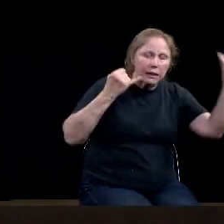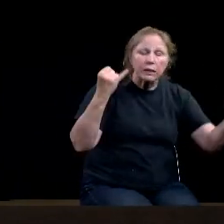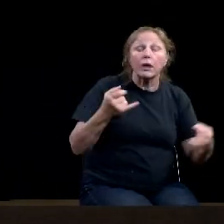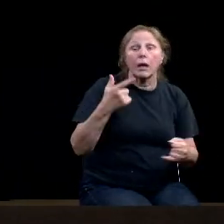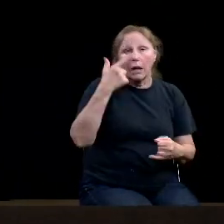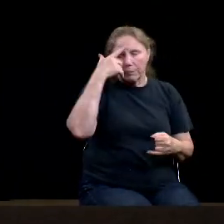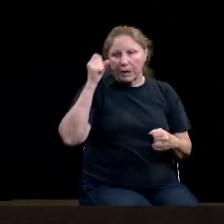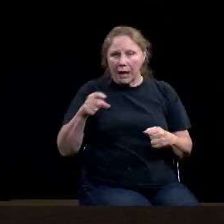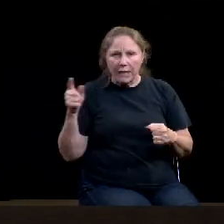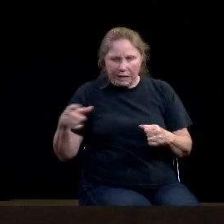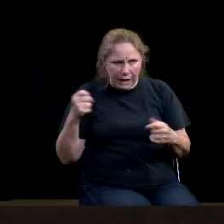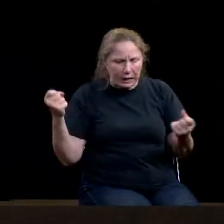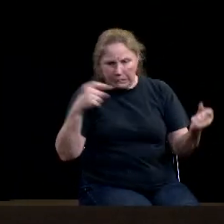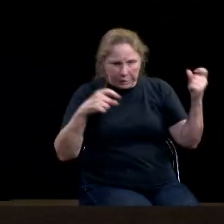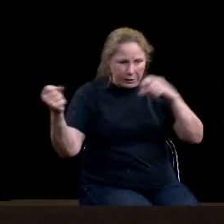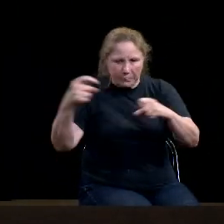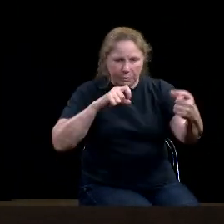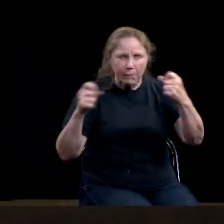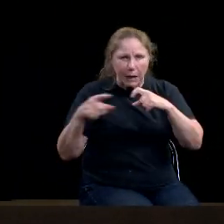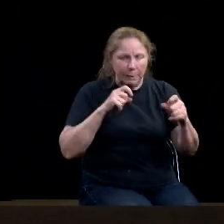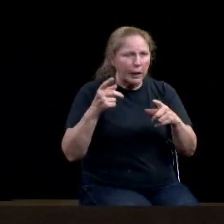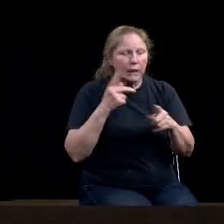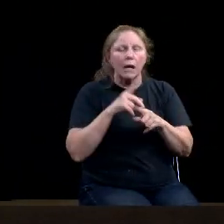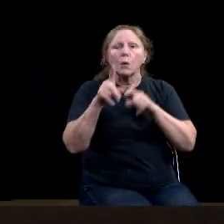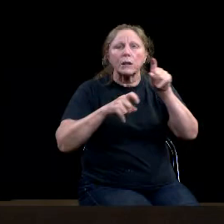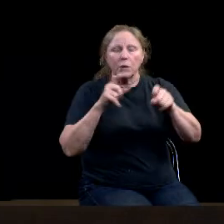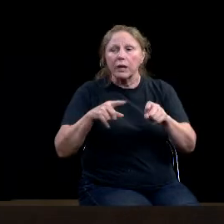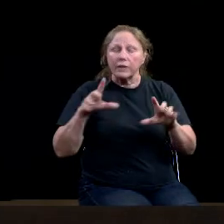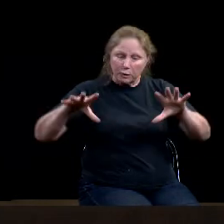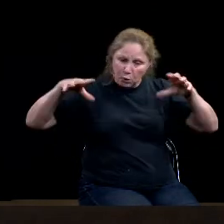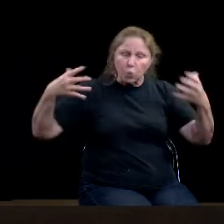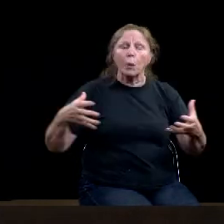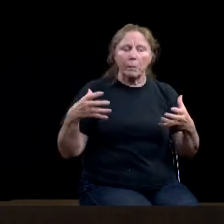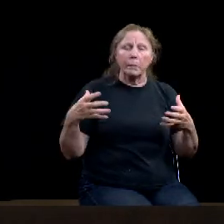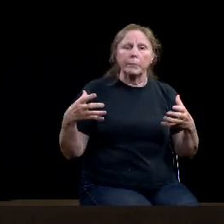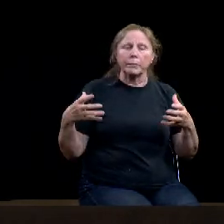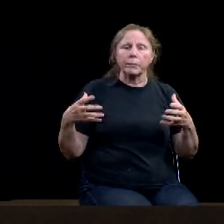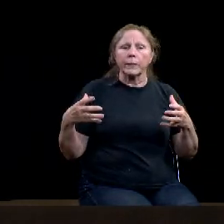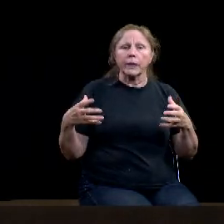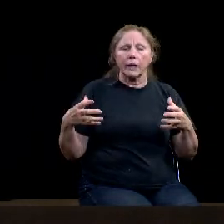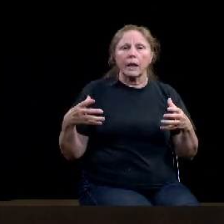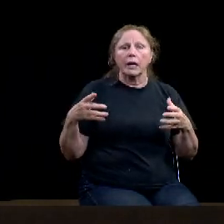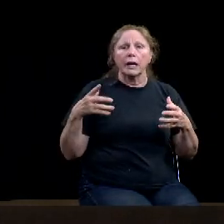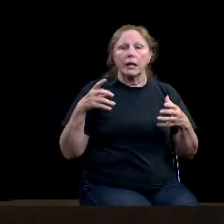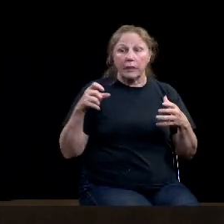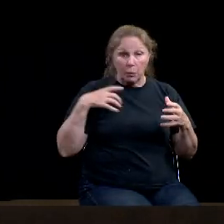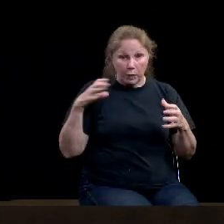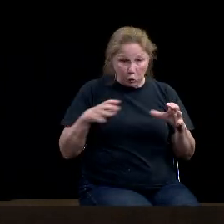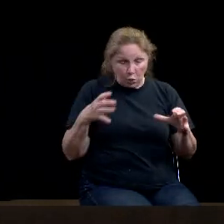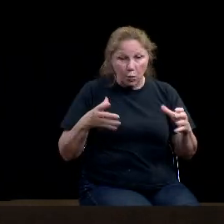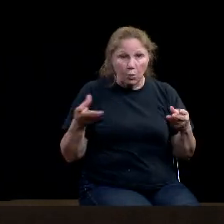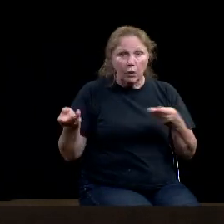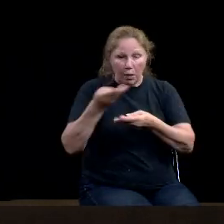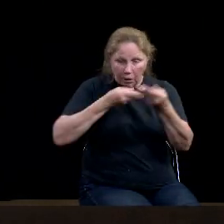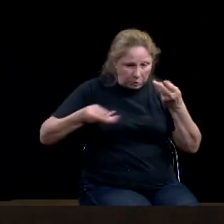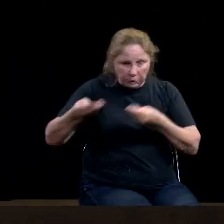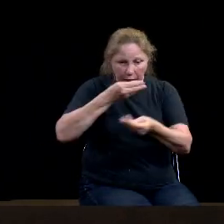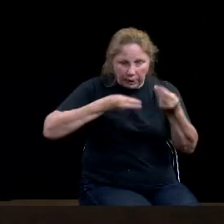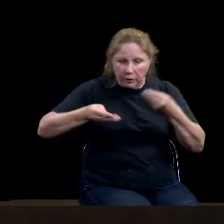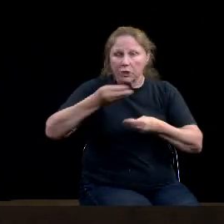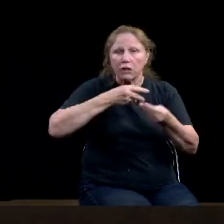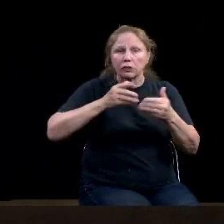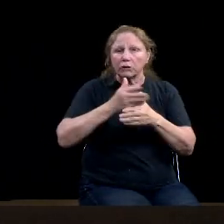exercises in these council chambers twice a month, and more than that, in other meetings and other